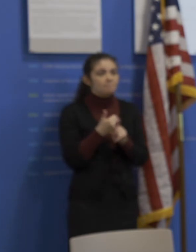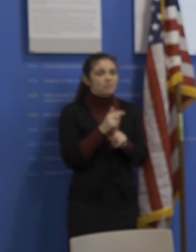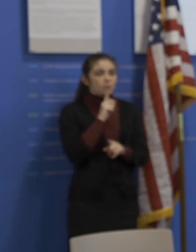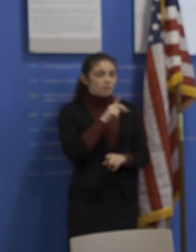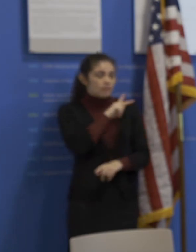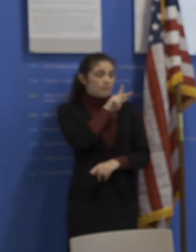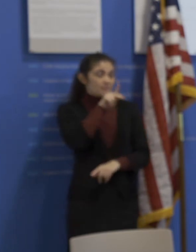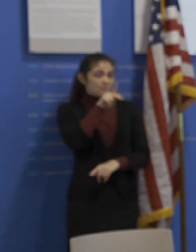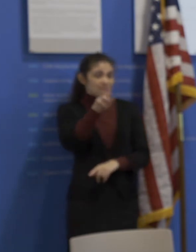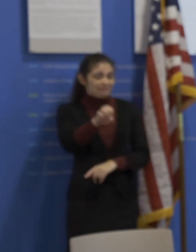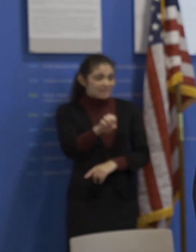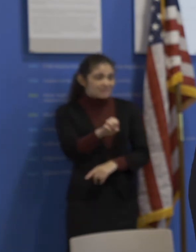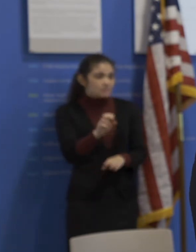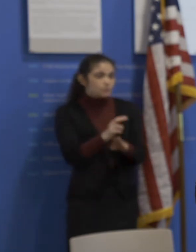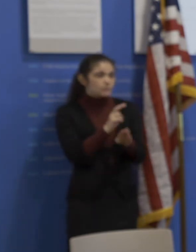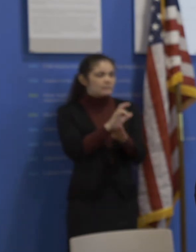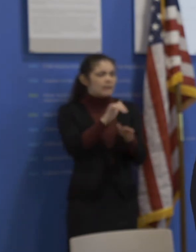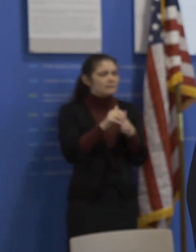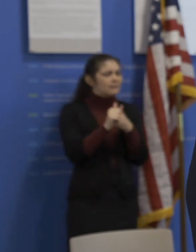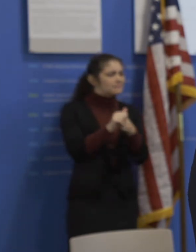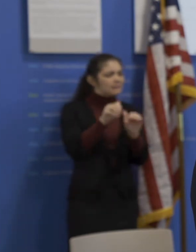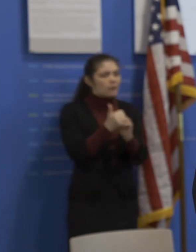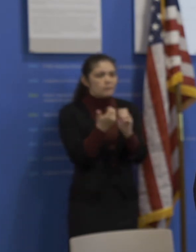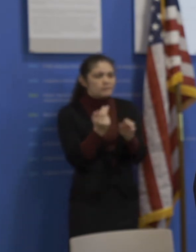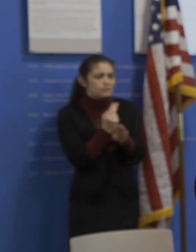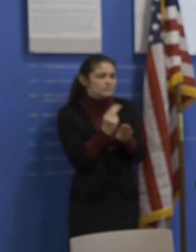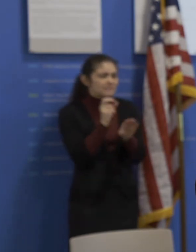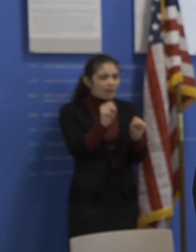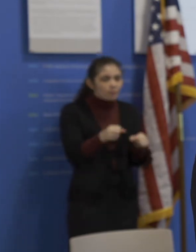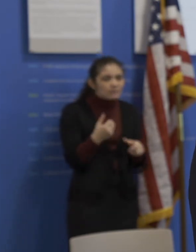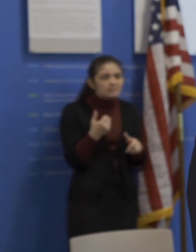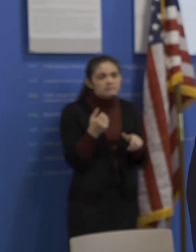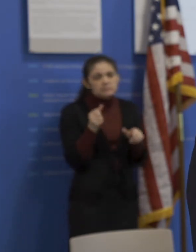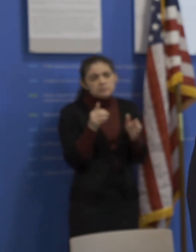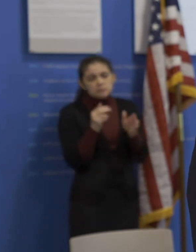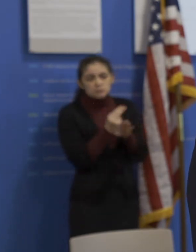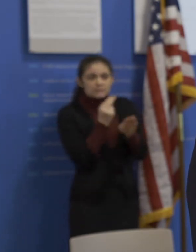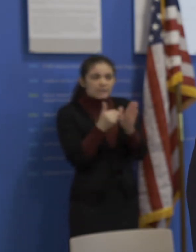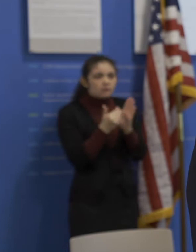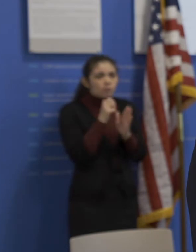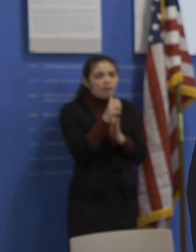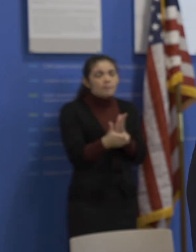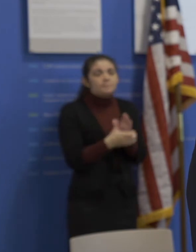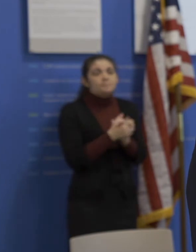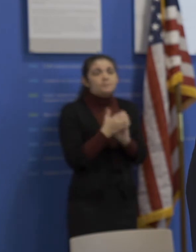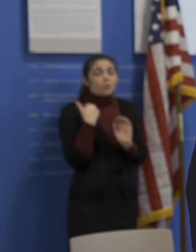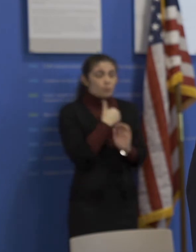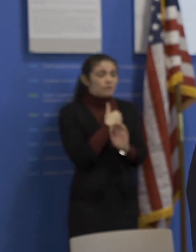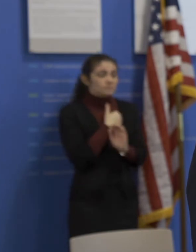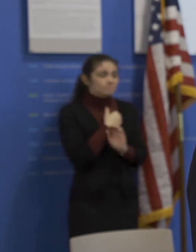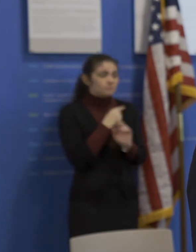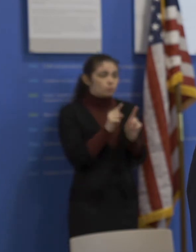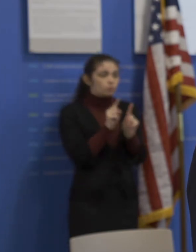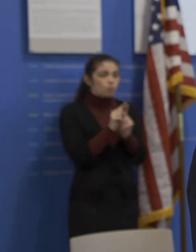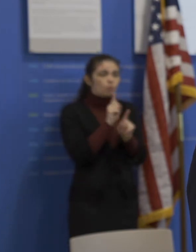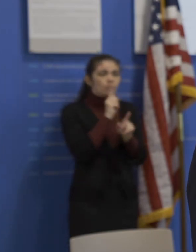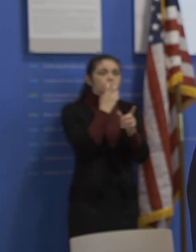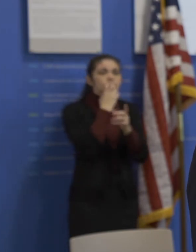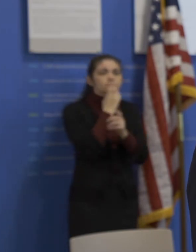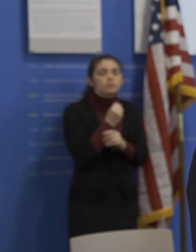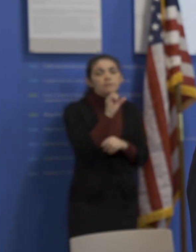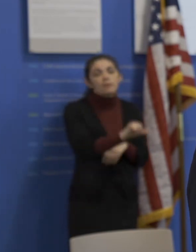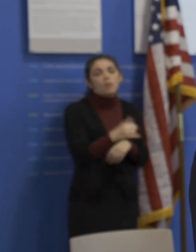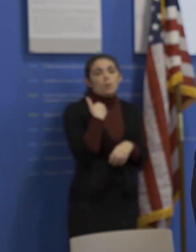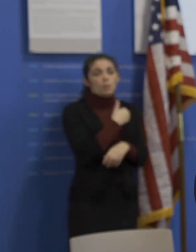personal protective equipment and guidance. And so are we. And so our first